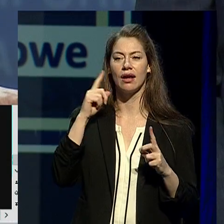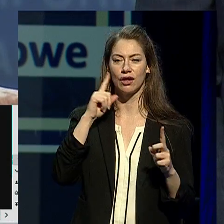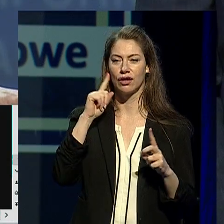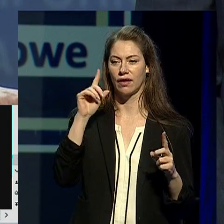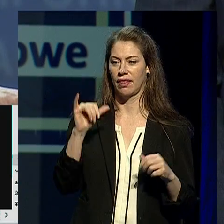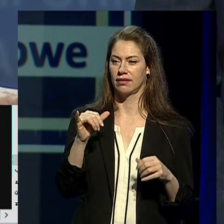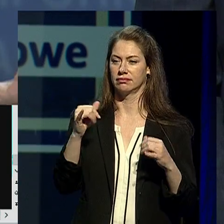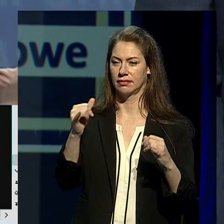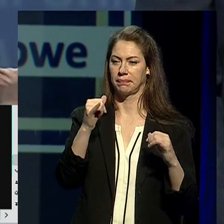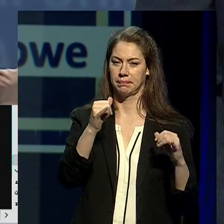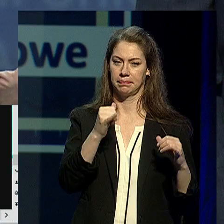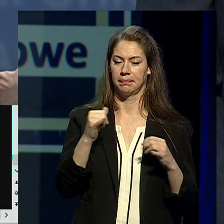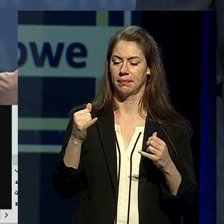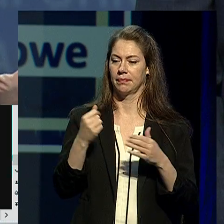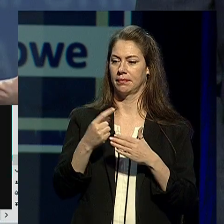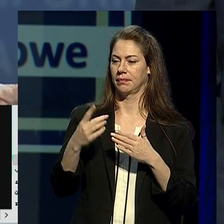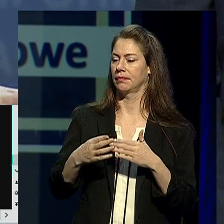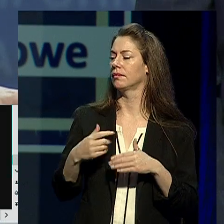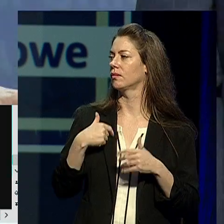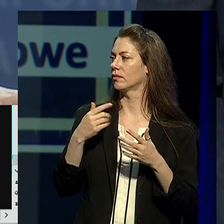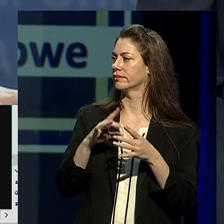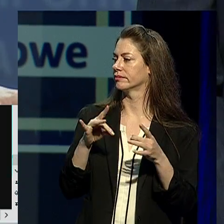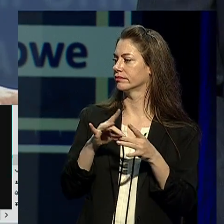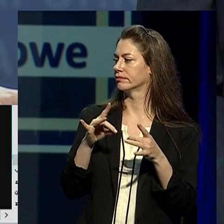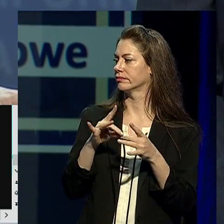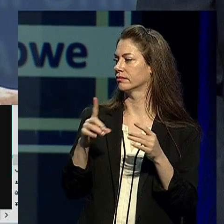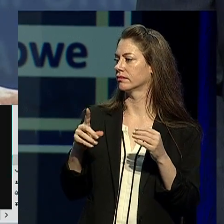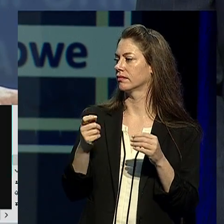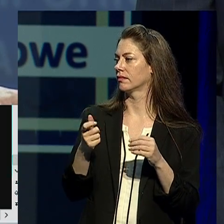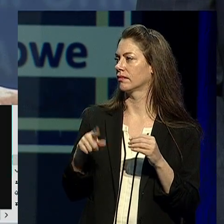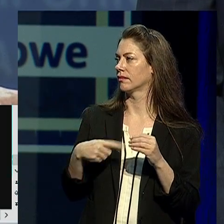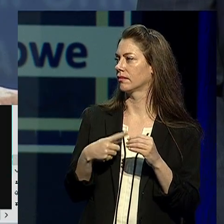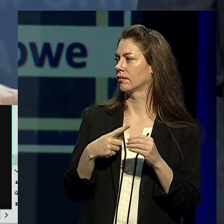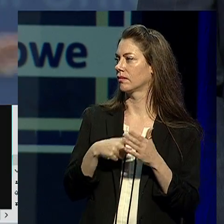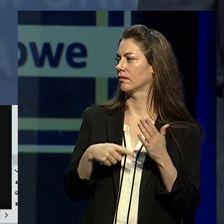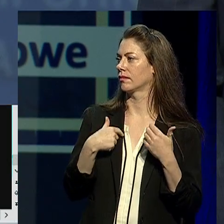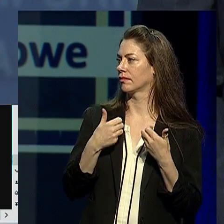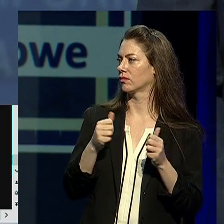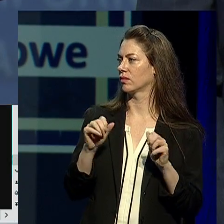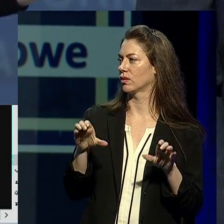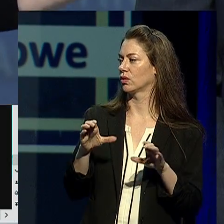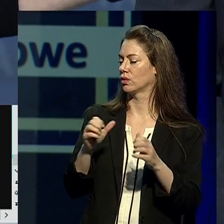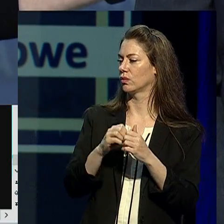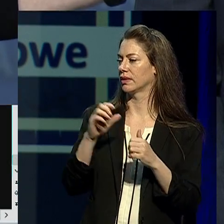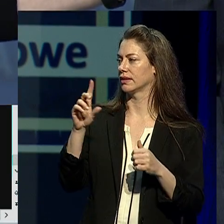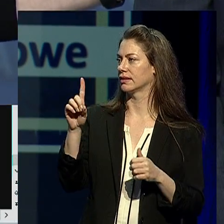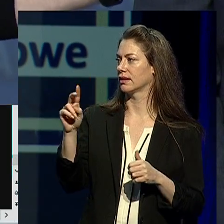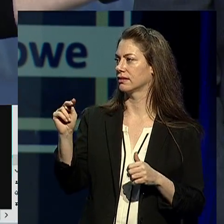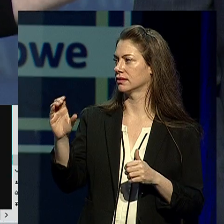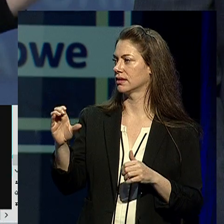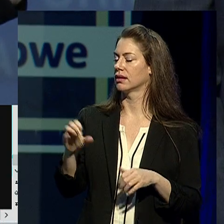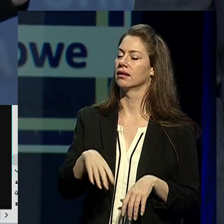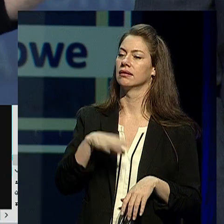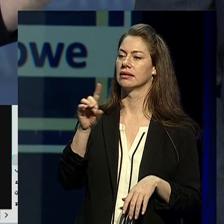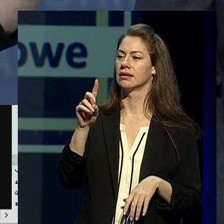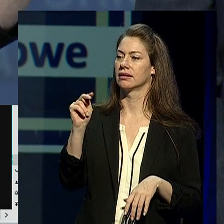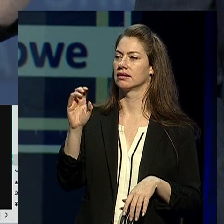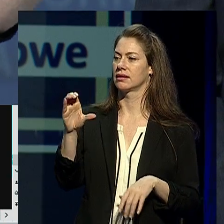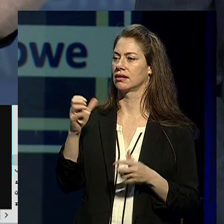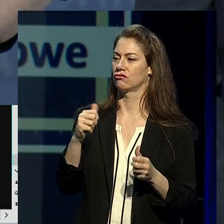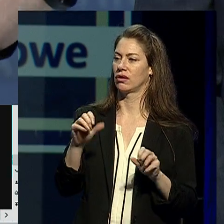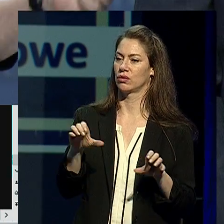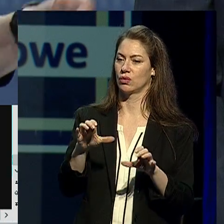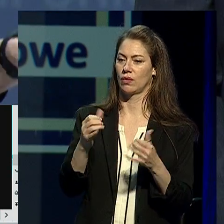weekend. I want to tell you a little bit about what I'm trying to do with the DNC and what the DNC is trying to do in this